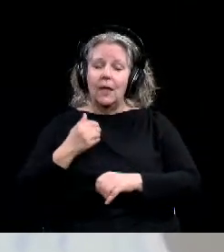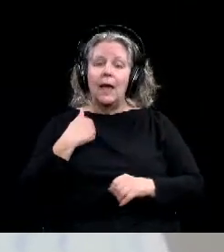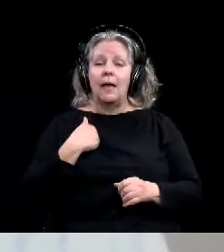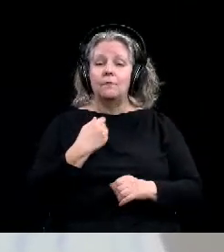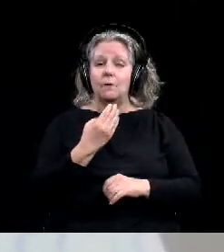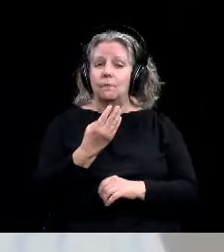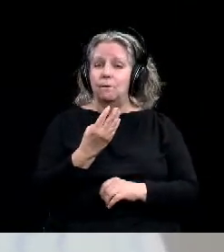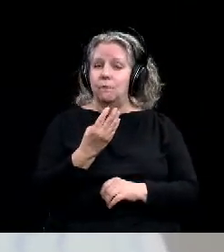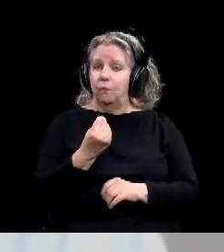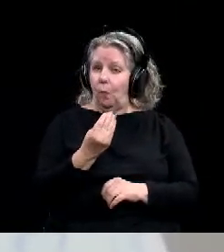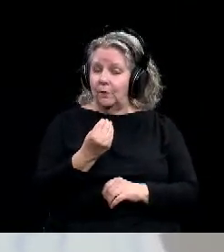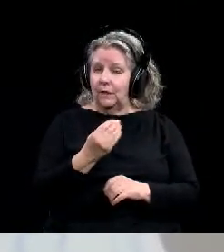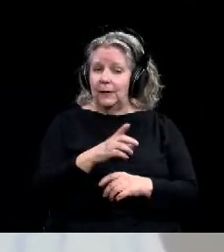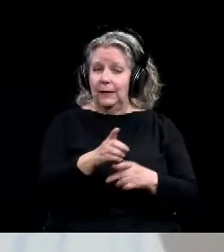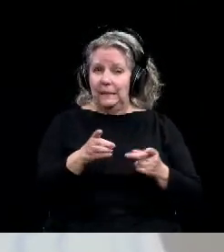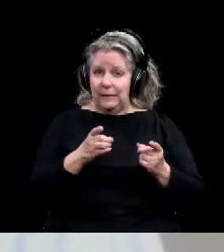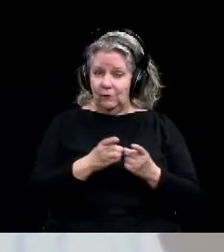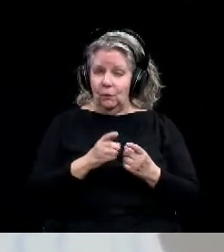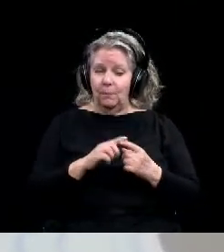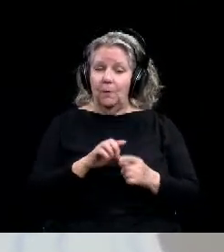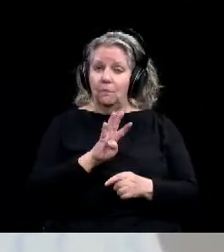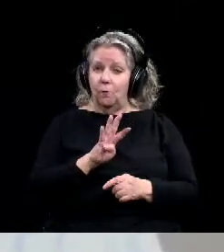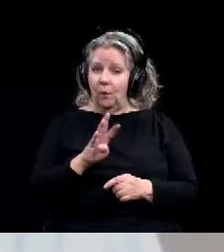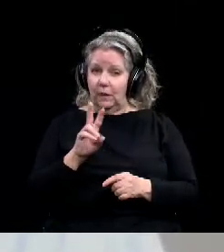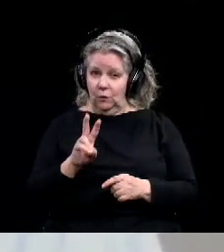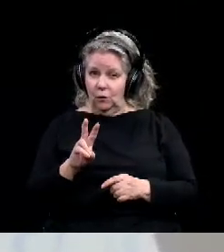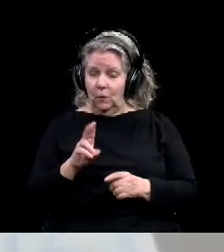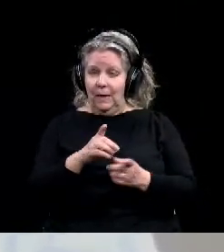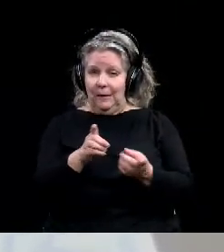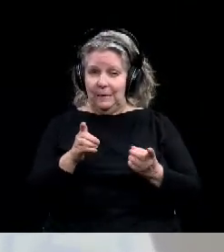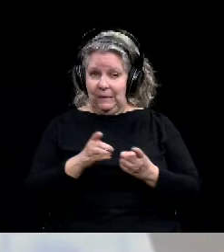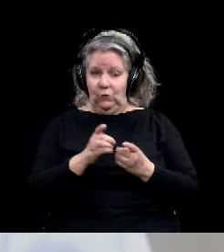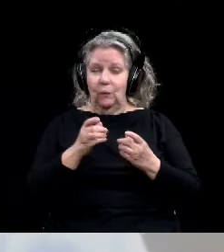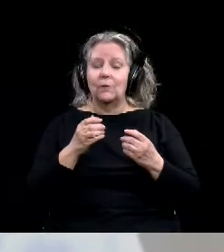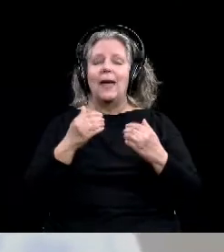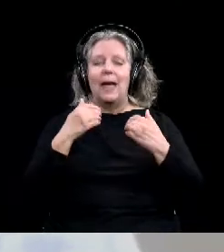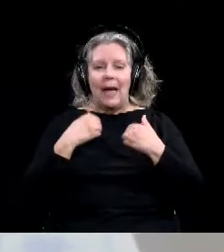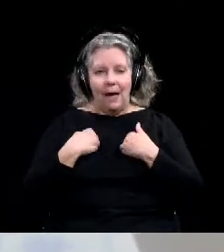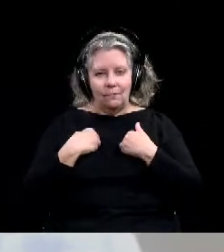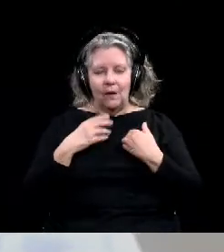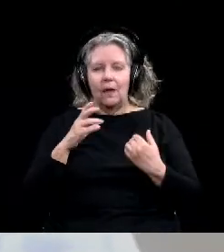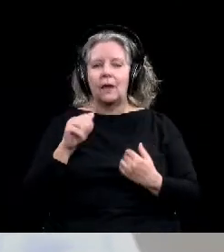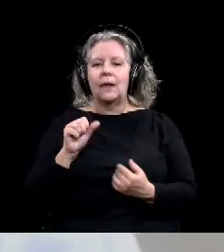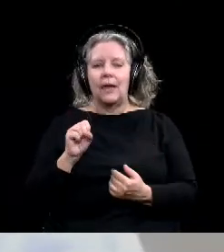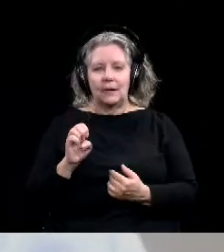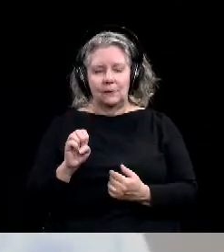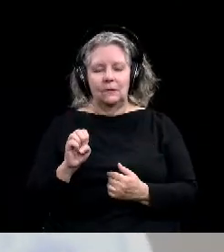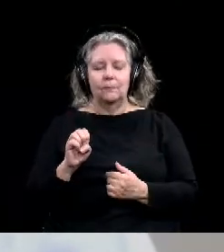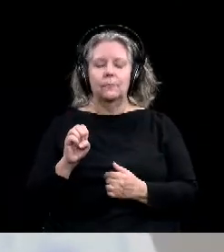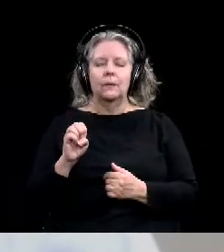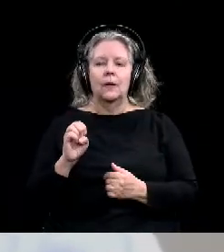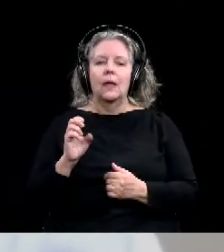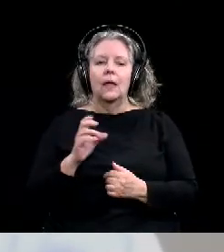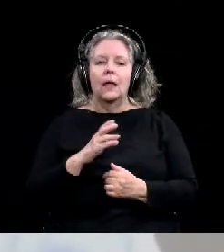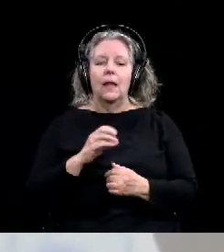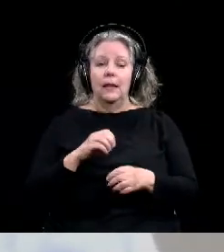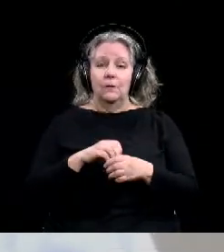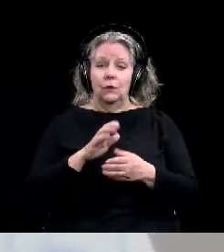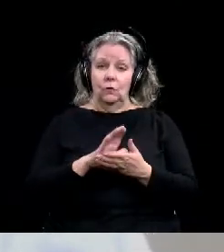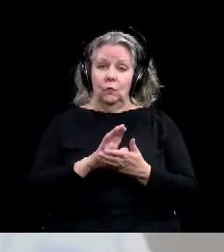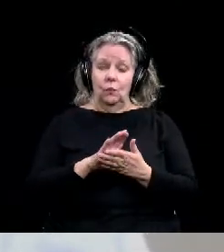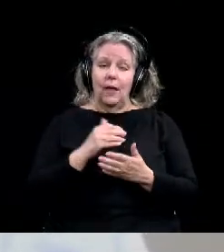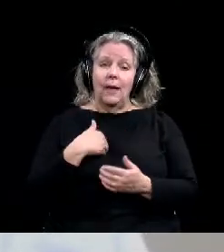cases. And within schools, there are 105 active cases. 74 of those are students